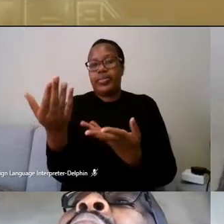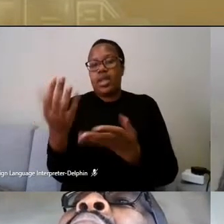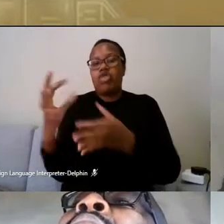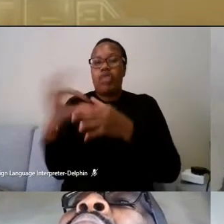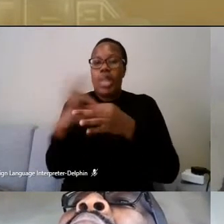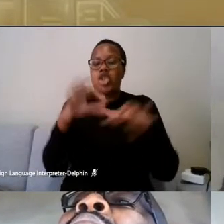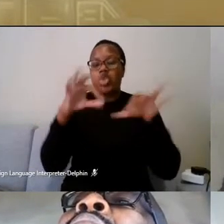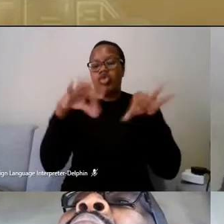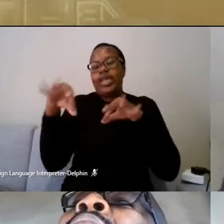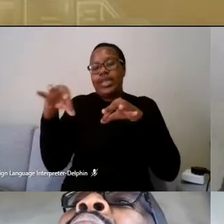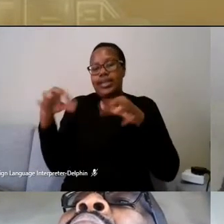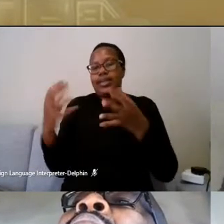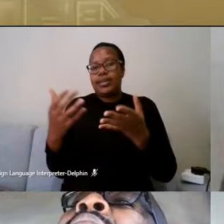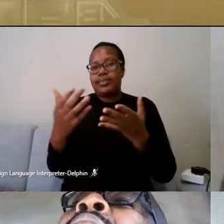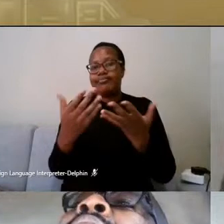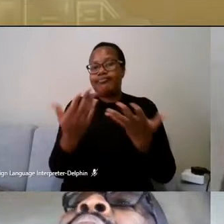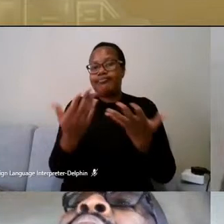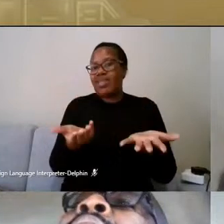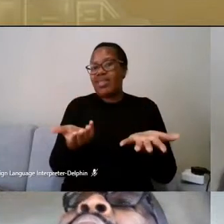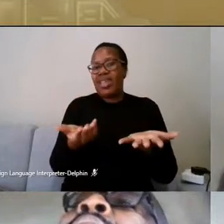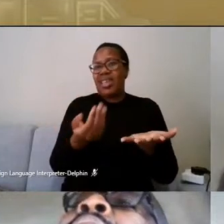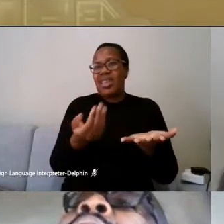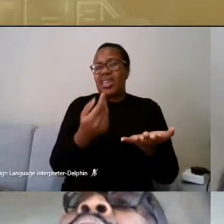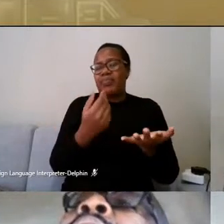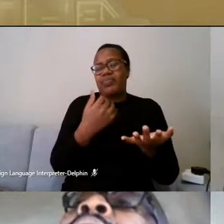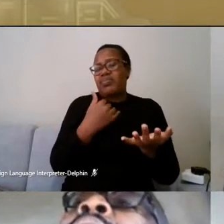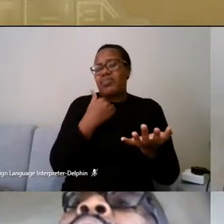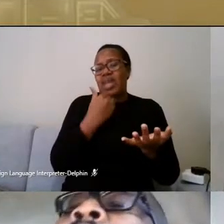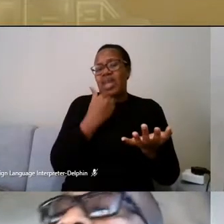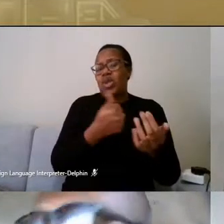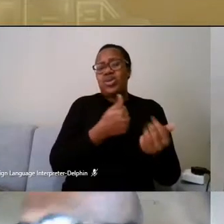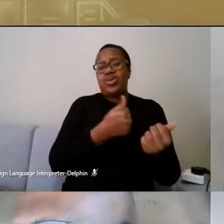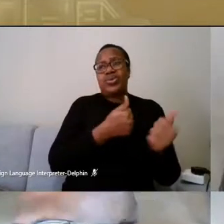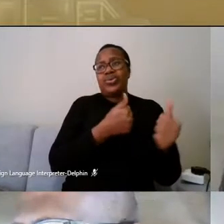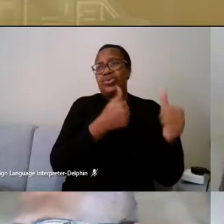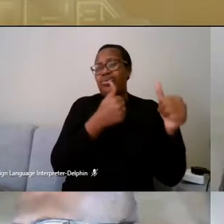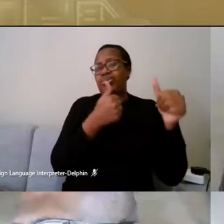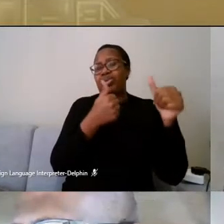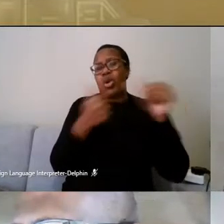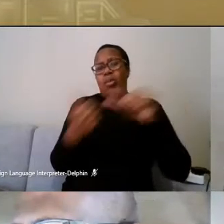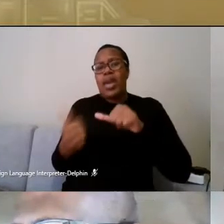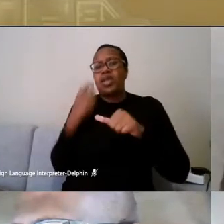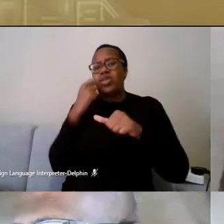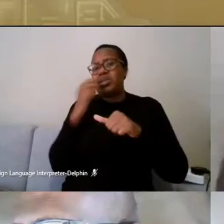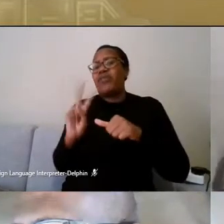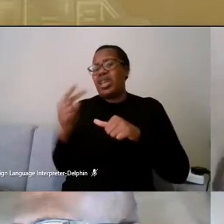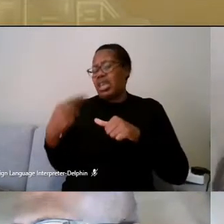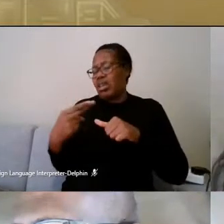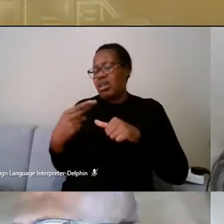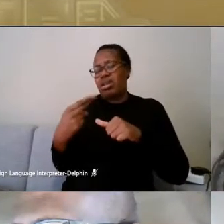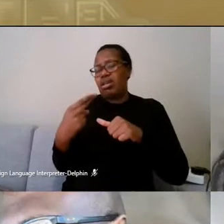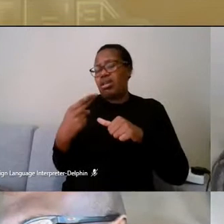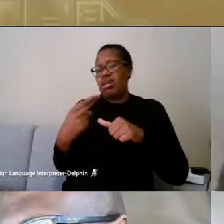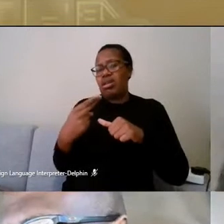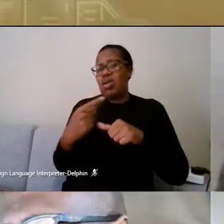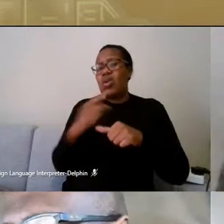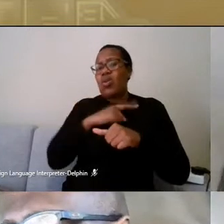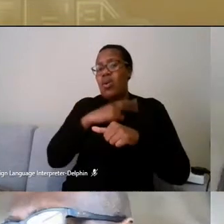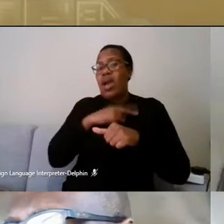treaties. I don't want to go back to Mr. Van Heerden because of the quality of